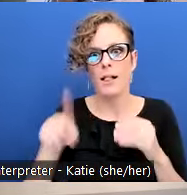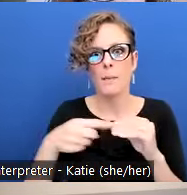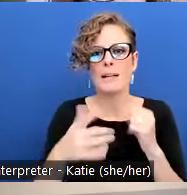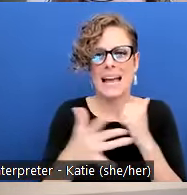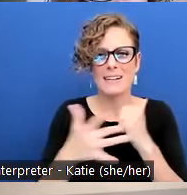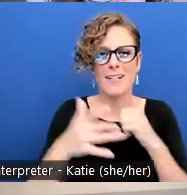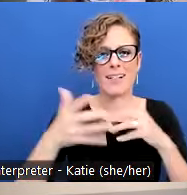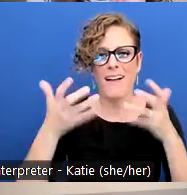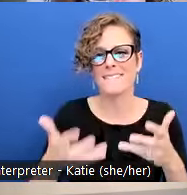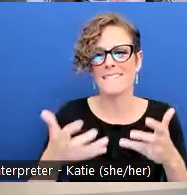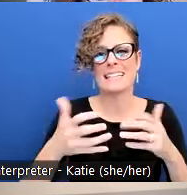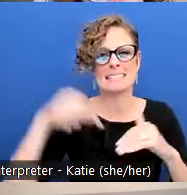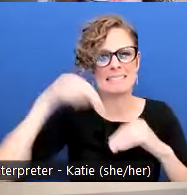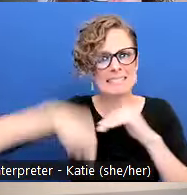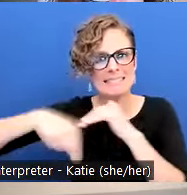things.